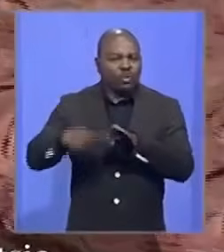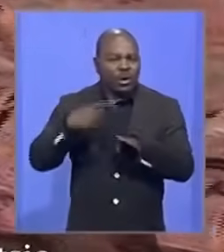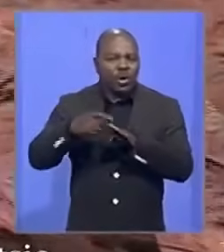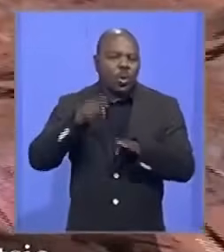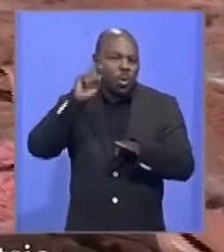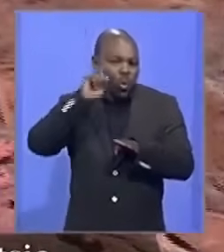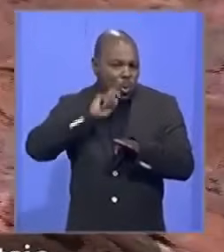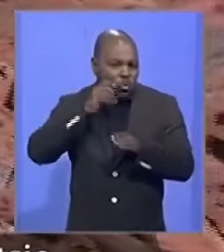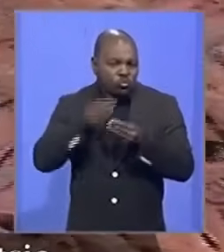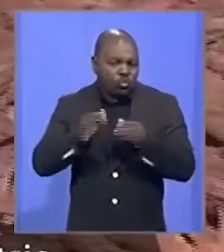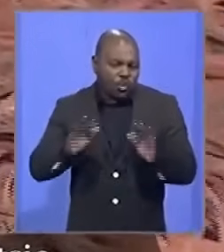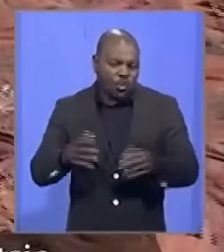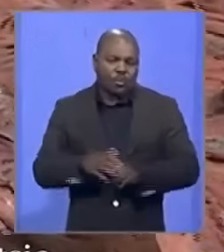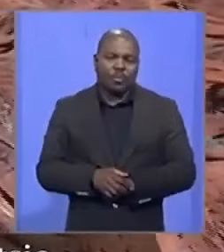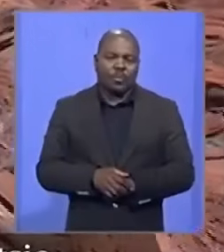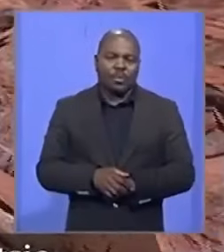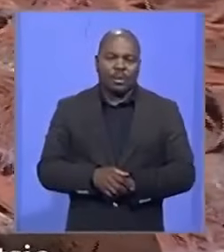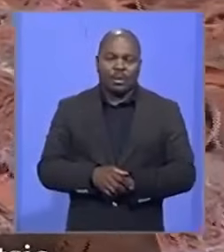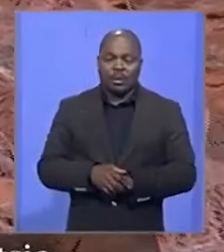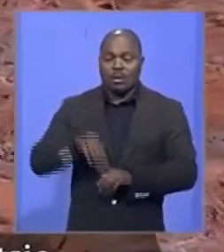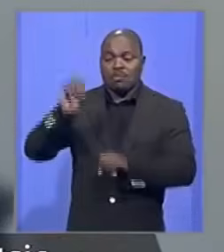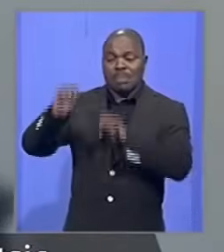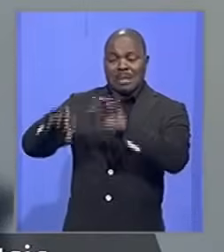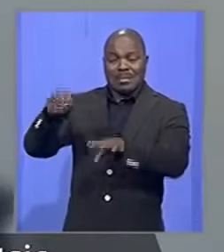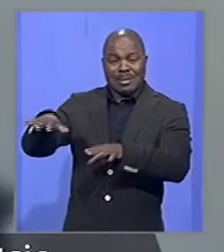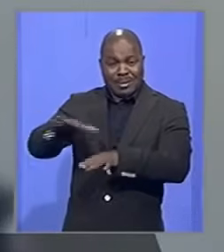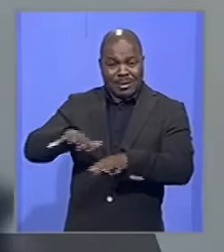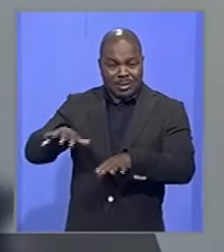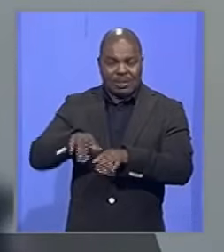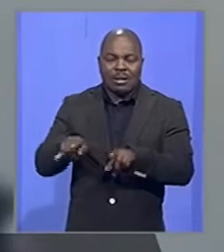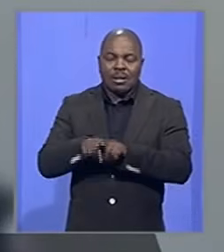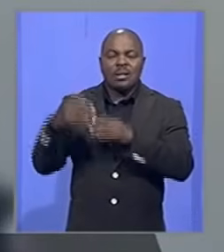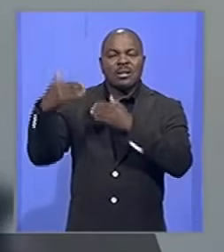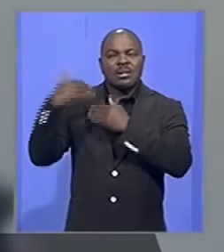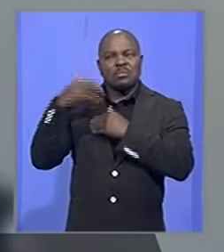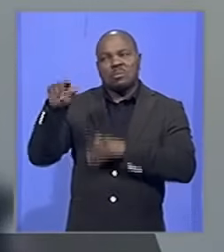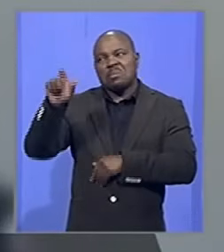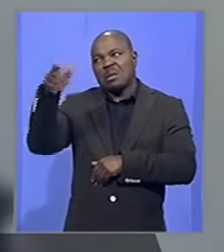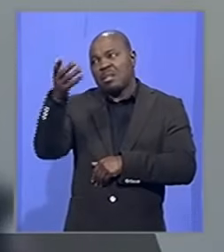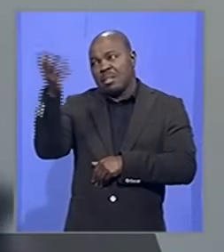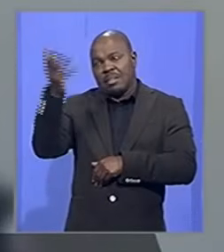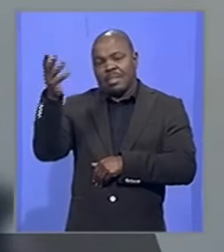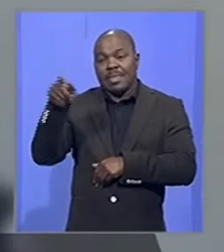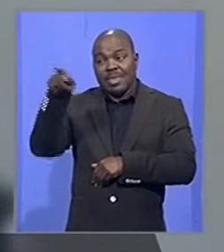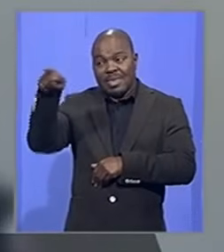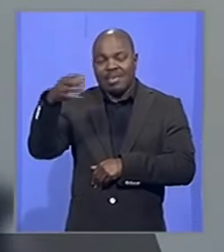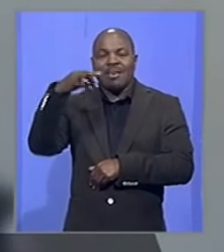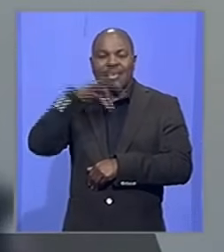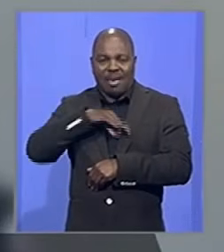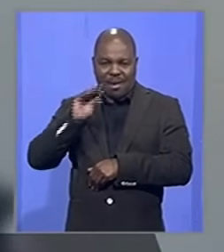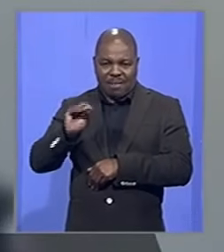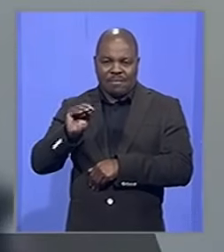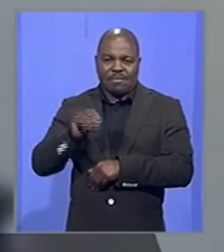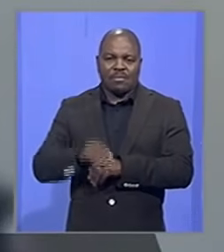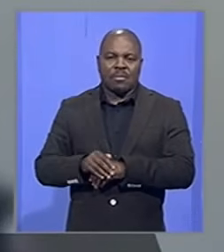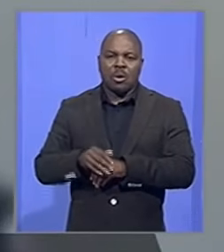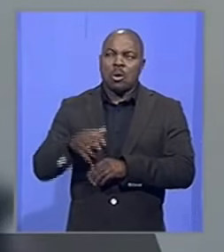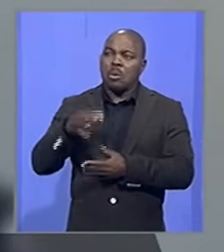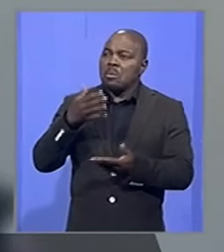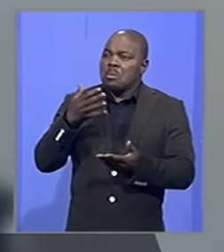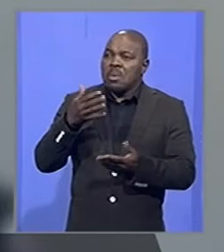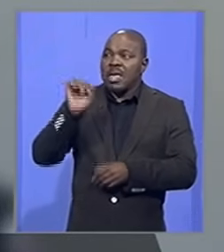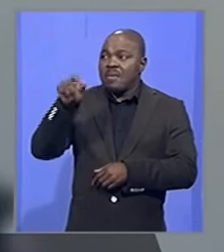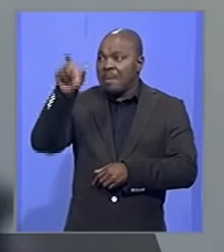di dirisitsweng. That depot is the responsibility of someone who earns from it. If the contract doesn't